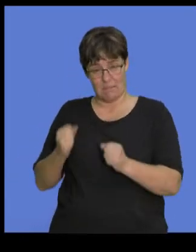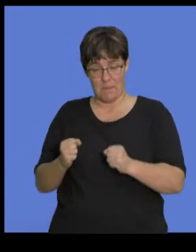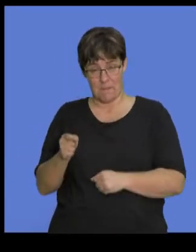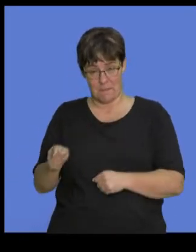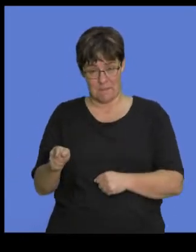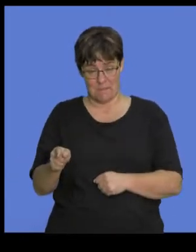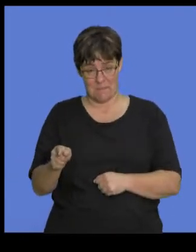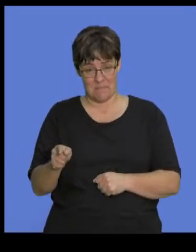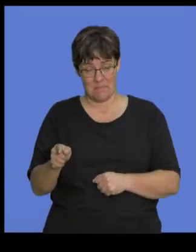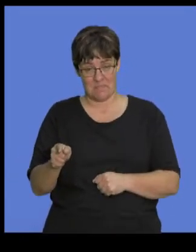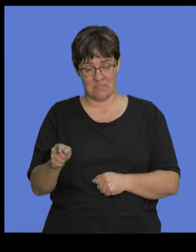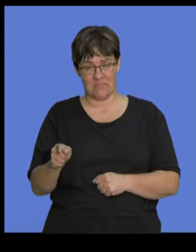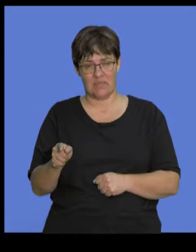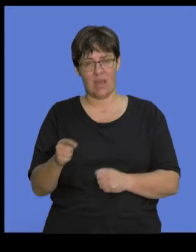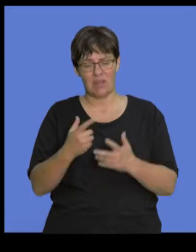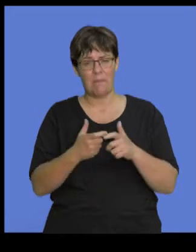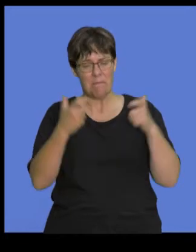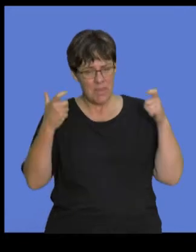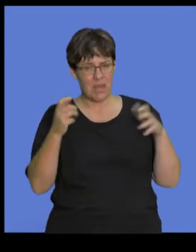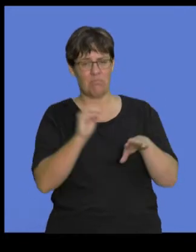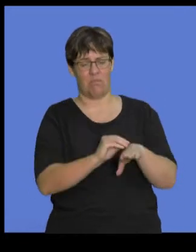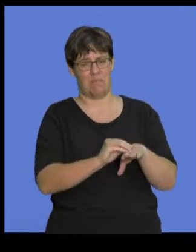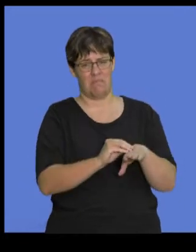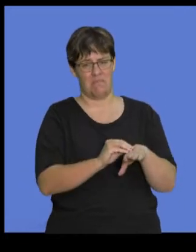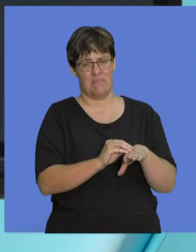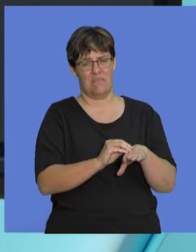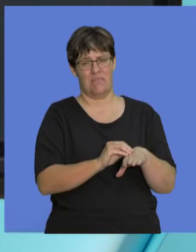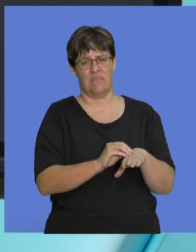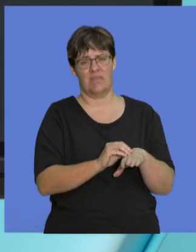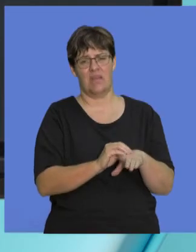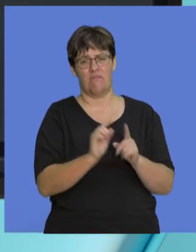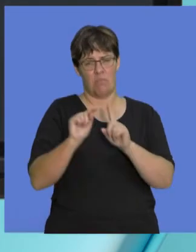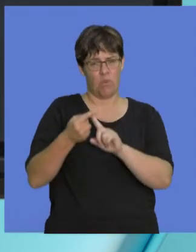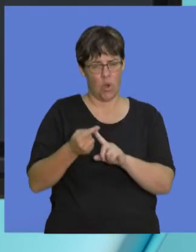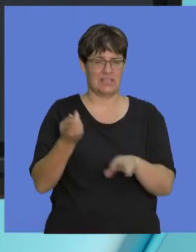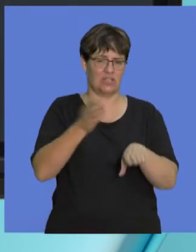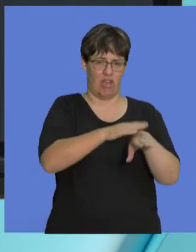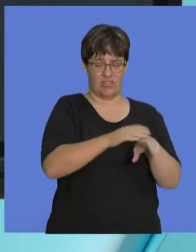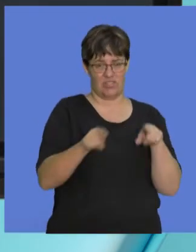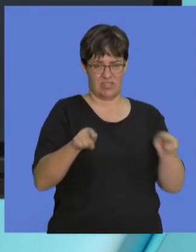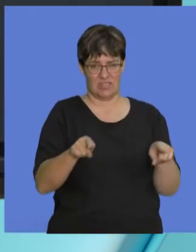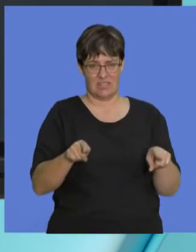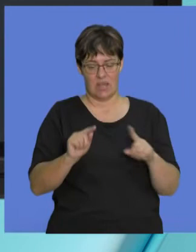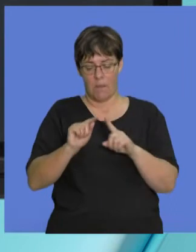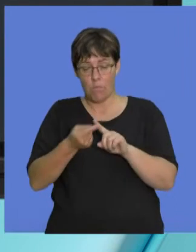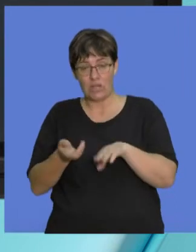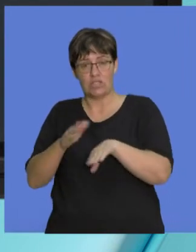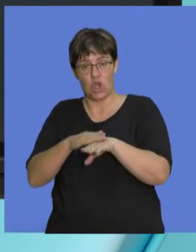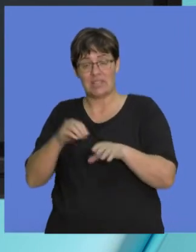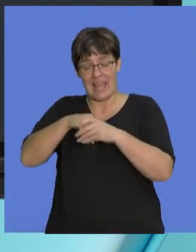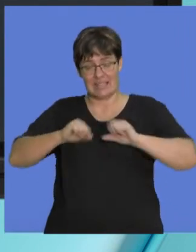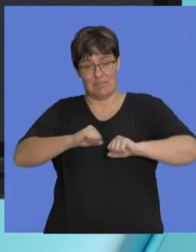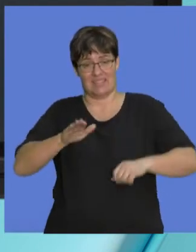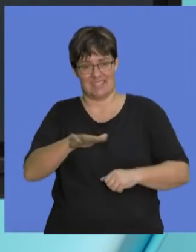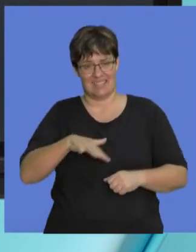point. I'm going to highlight that because there's a major issue regarding, a point and a charge. There's a point charge